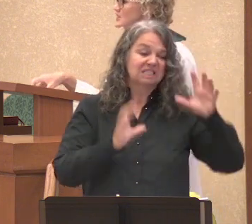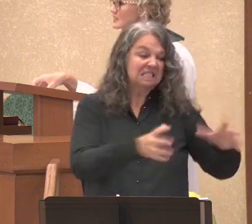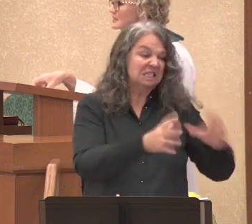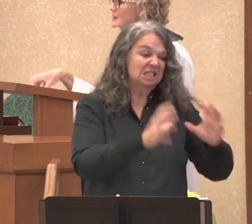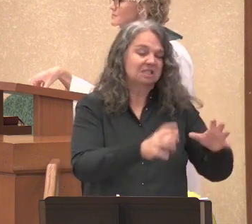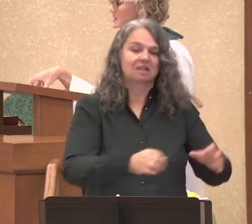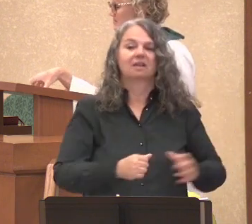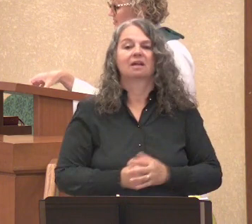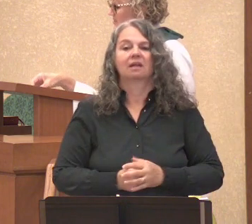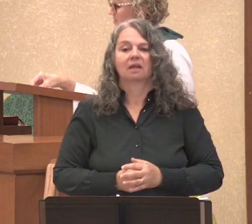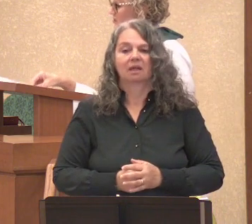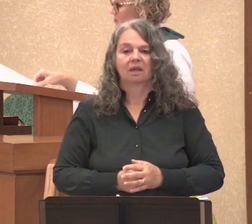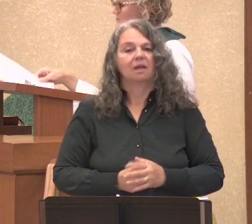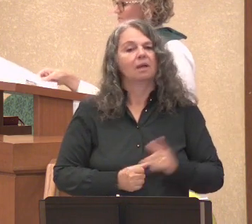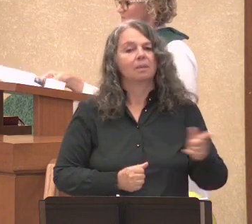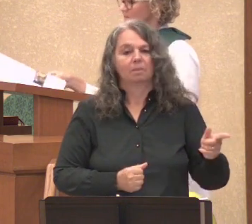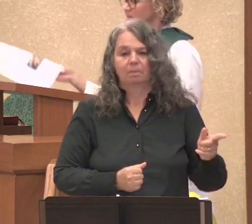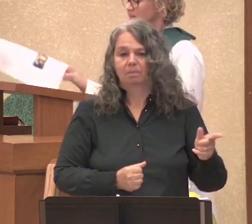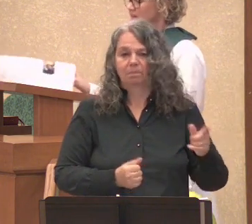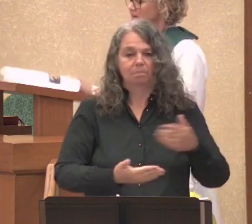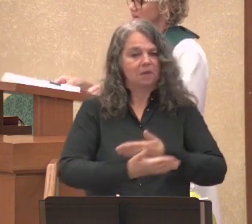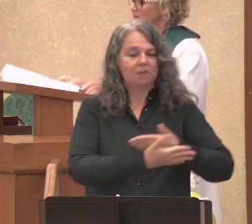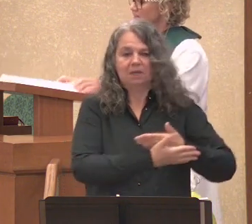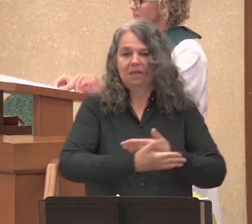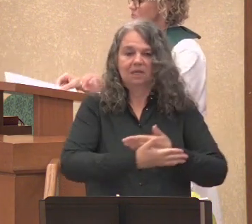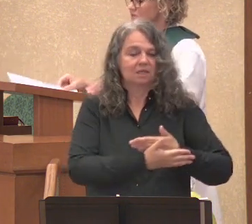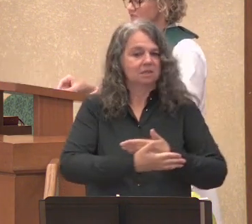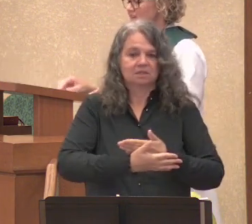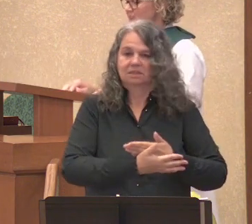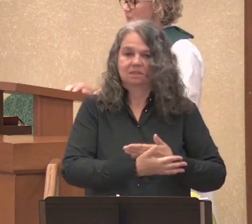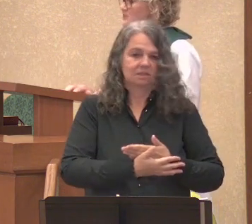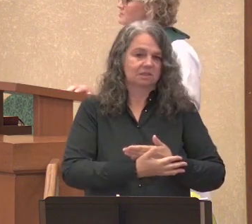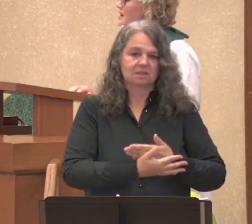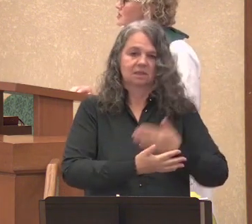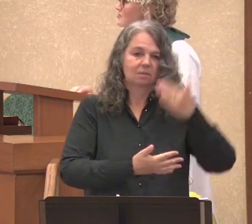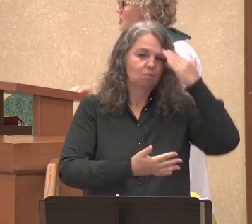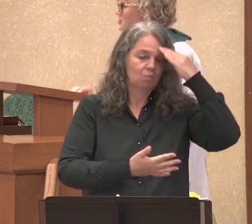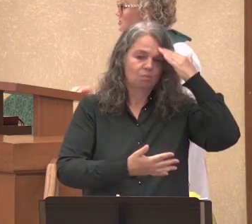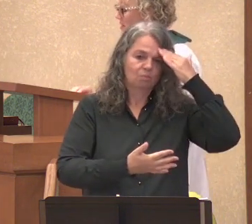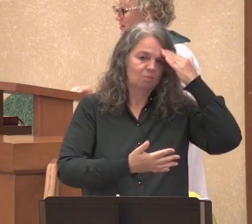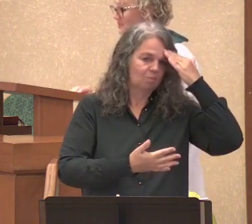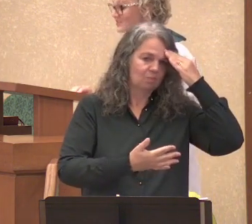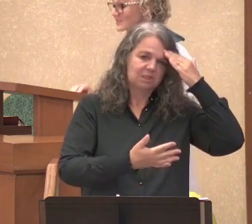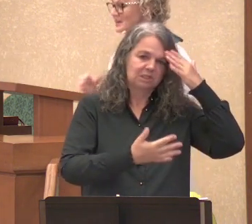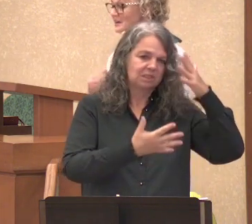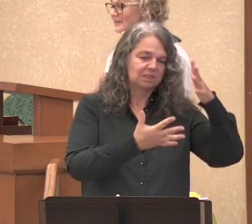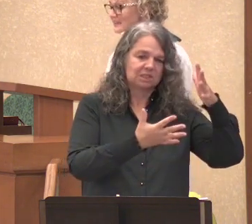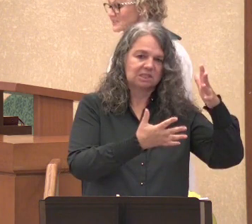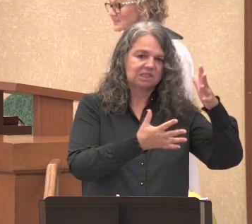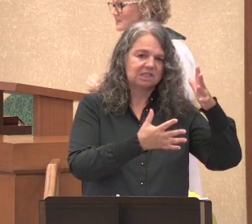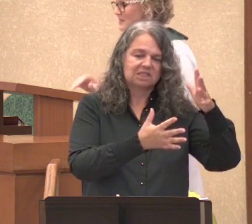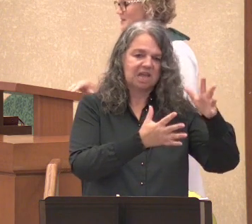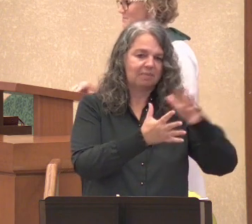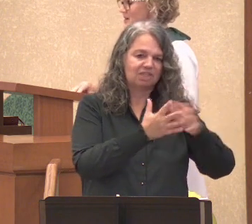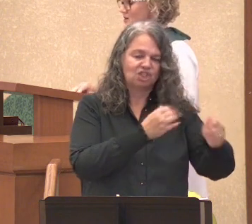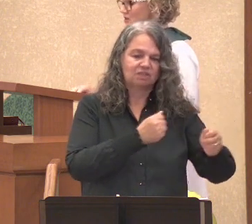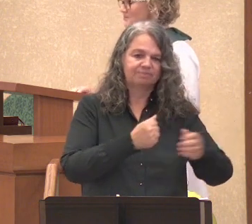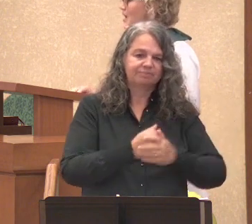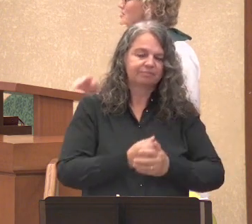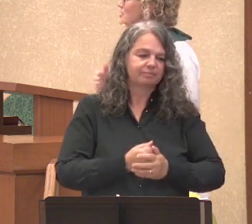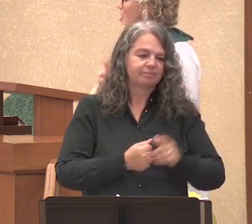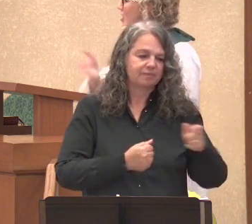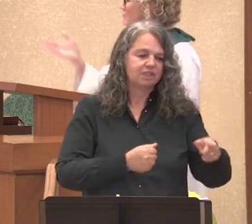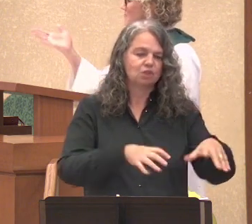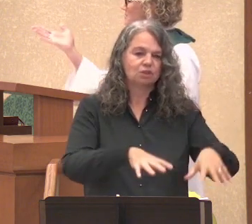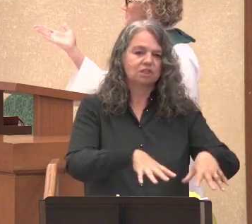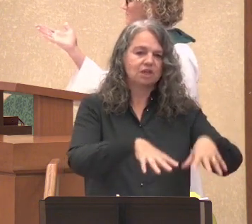as shaken baby syndrome. Nikki was adopted by her foster parents, Nancy and Mike Becker,